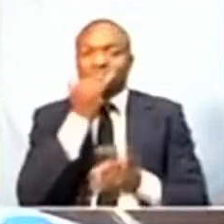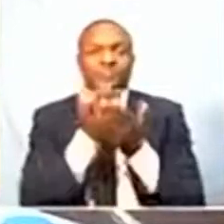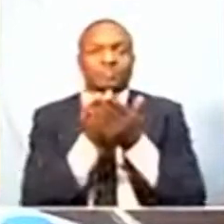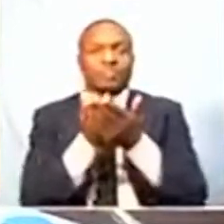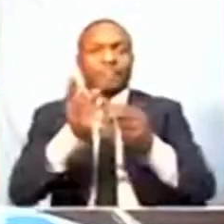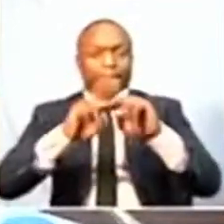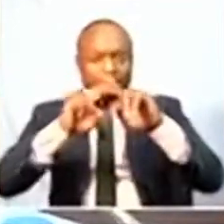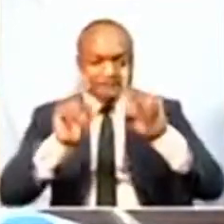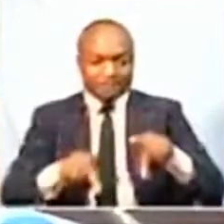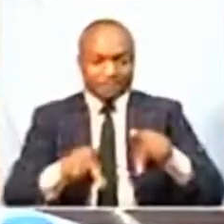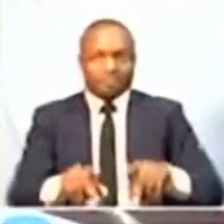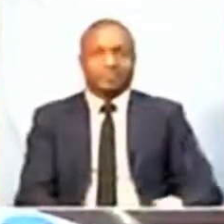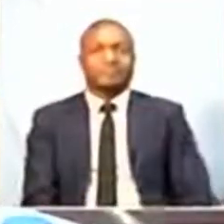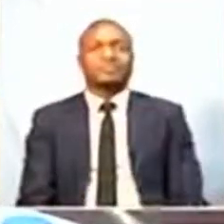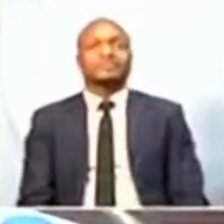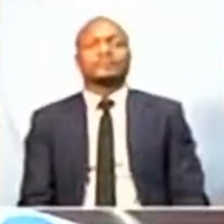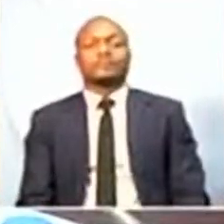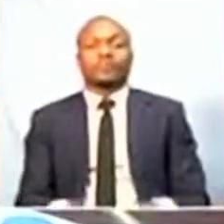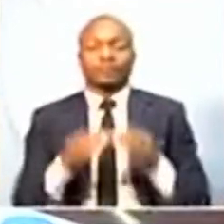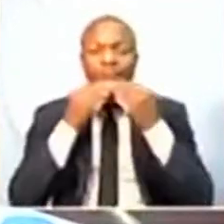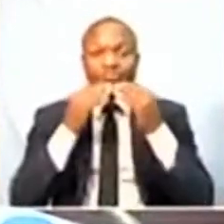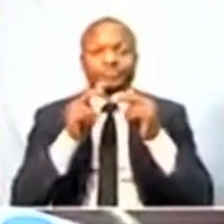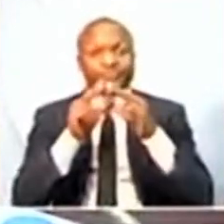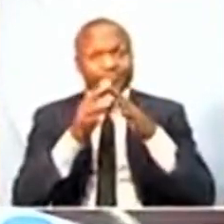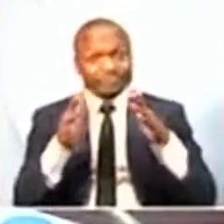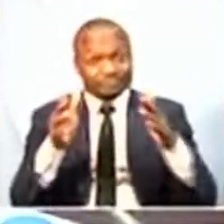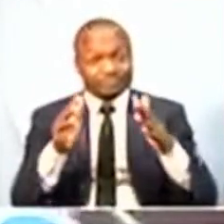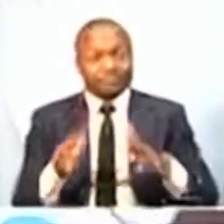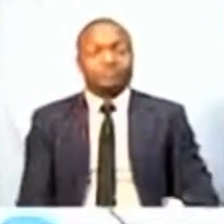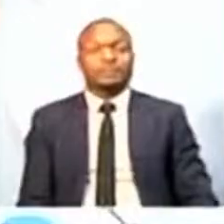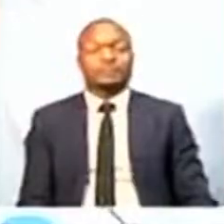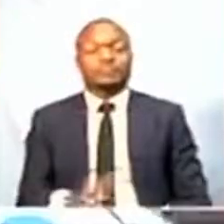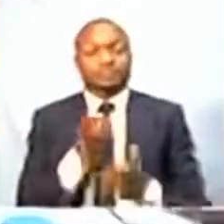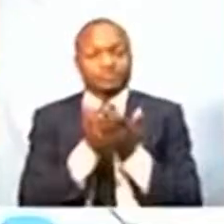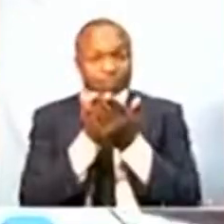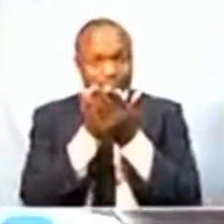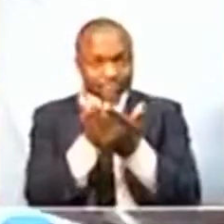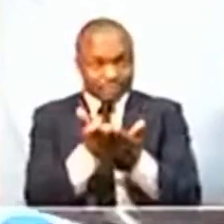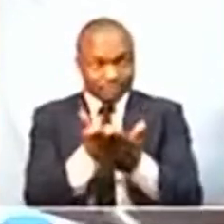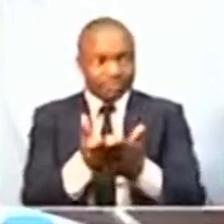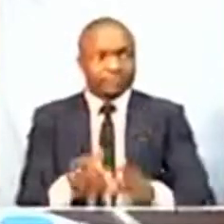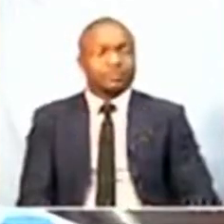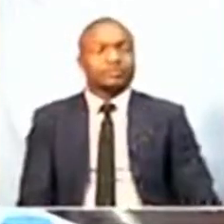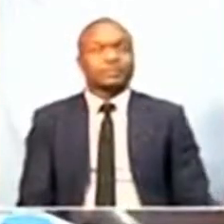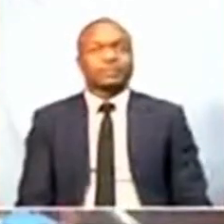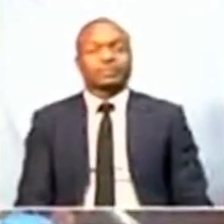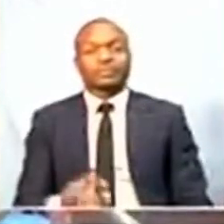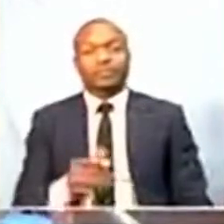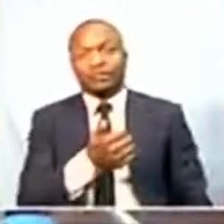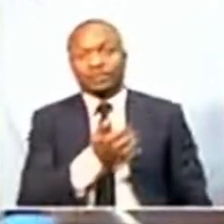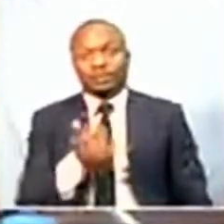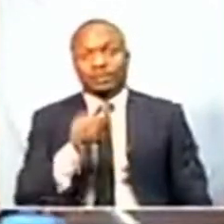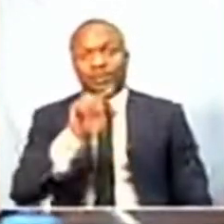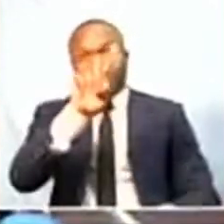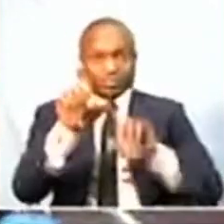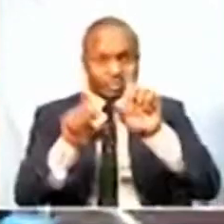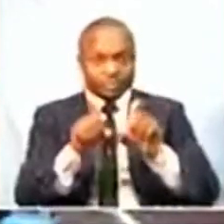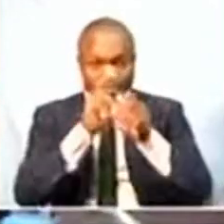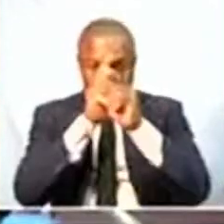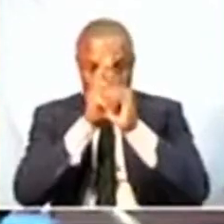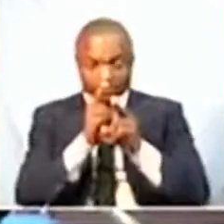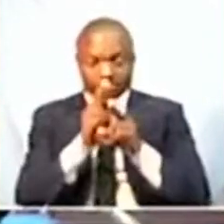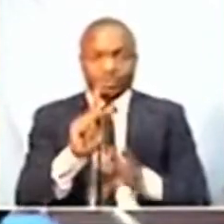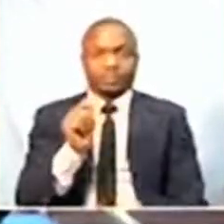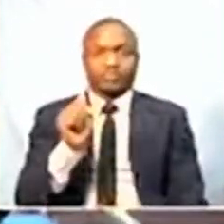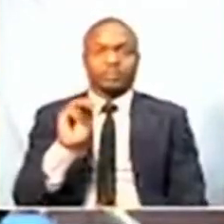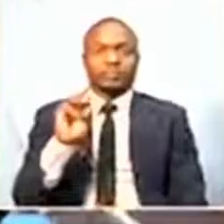submit. Thank you very much for that submission. Points of clarifications, Honorable